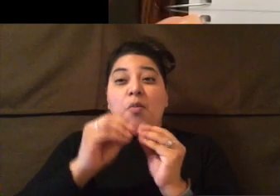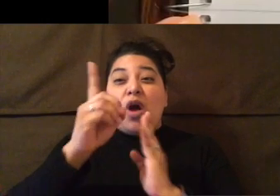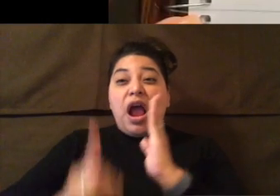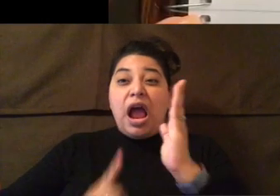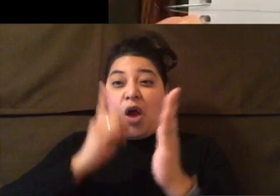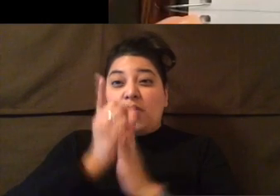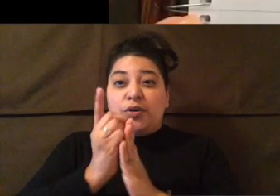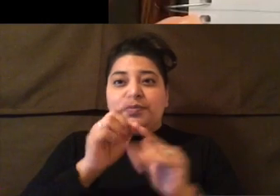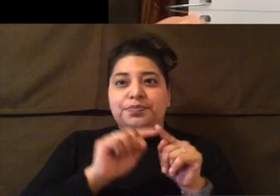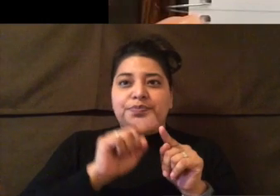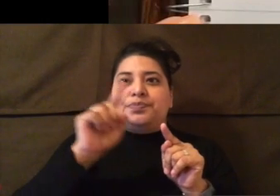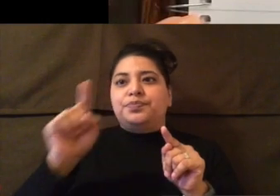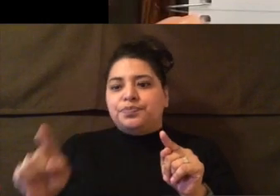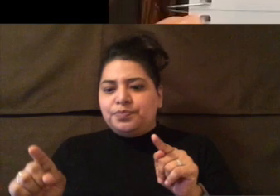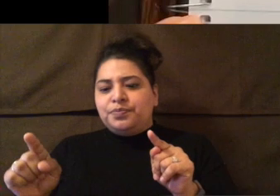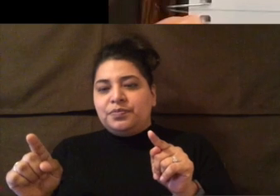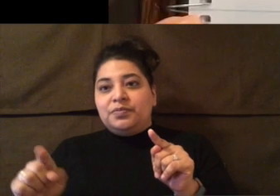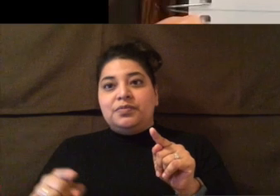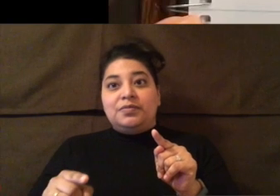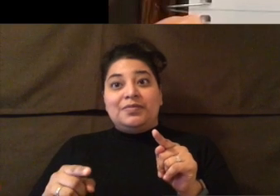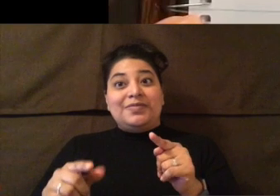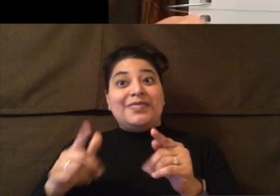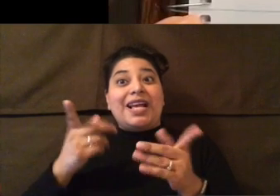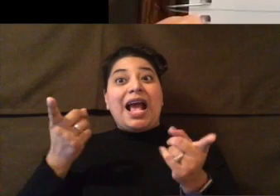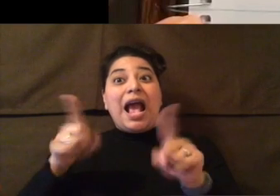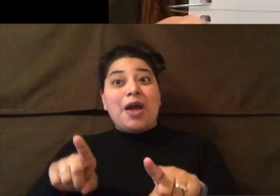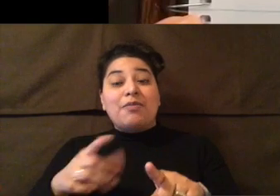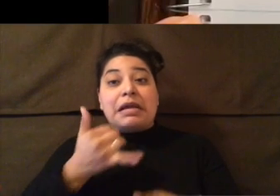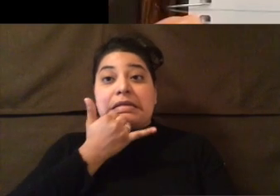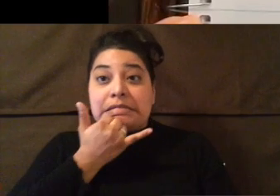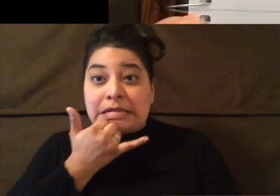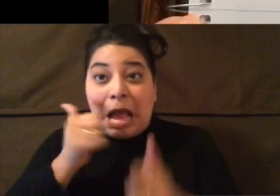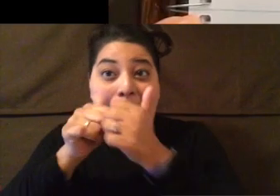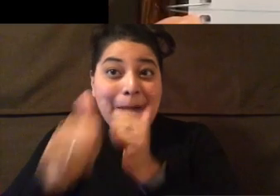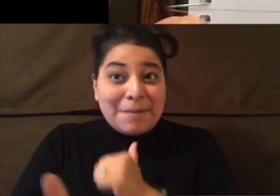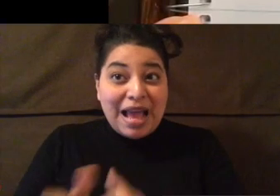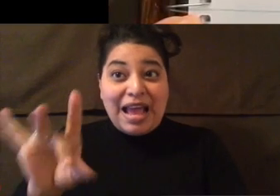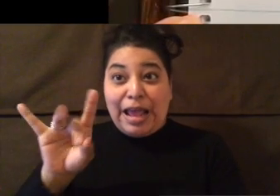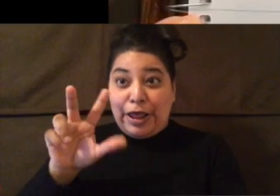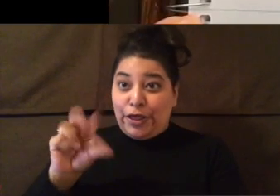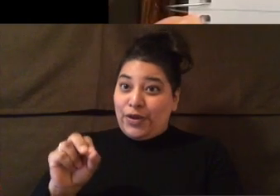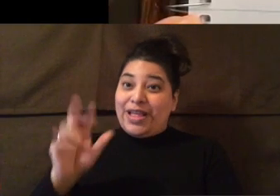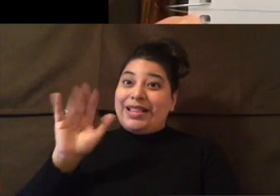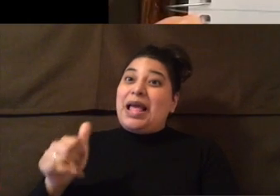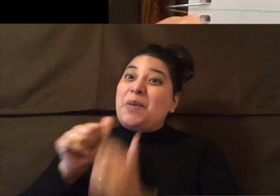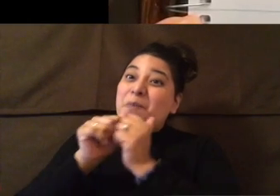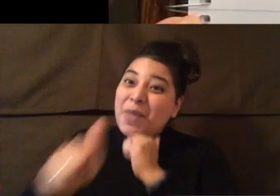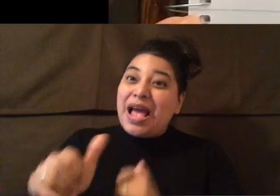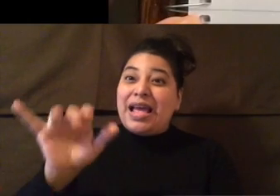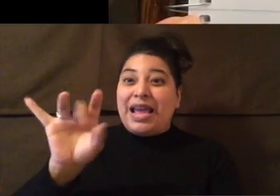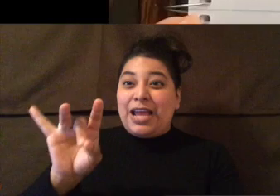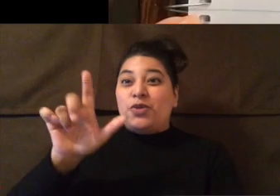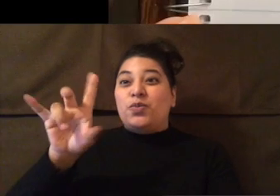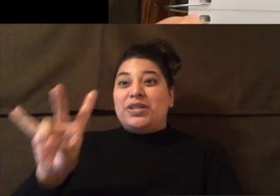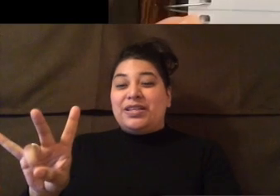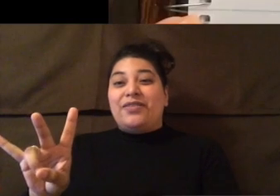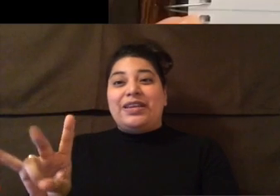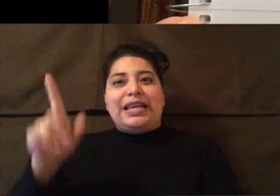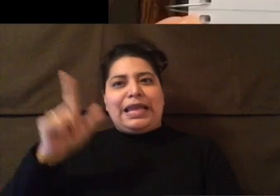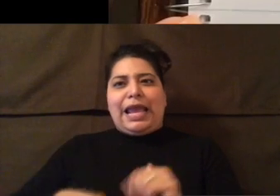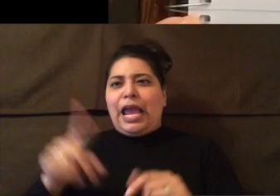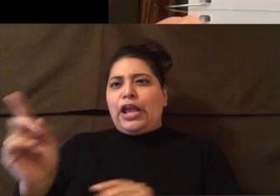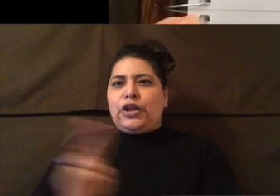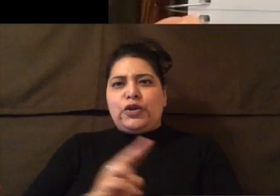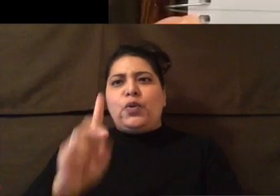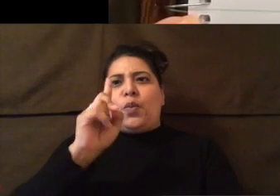hour, you could think, let's add another hour. But if you did, you would hit 8:30, and that's past 8:27. So we can't